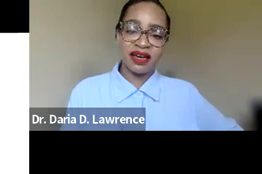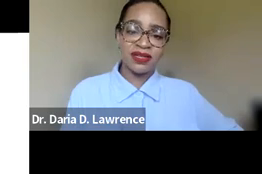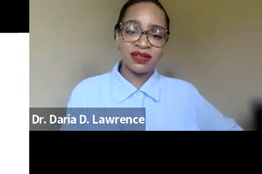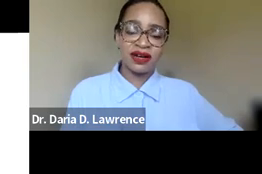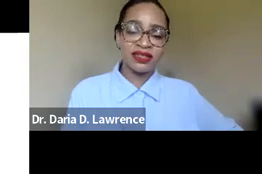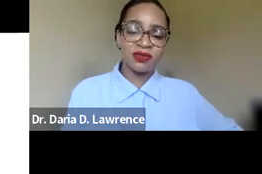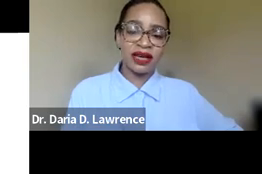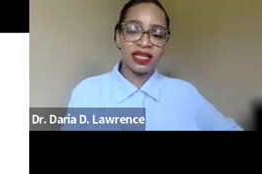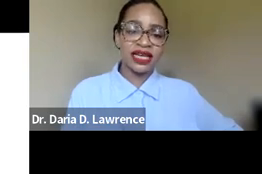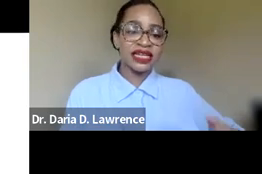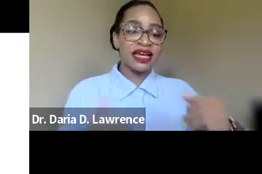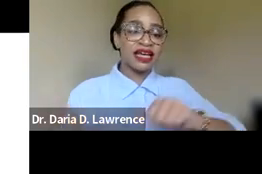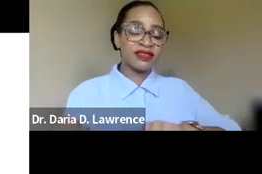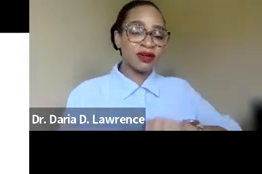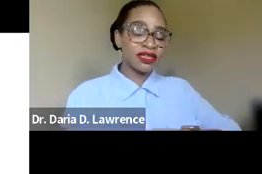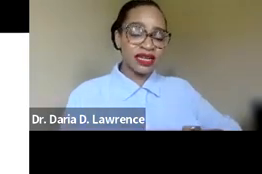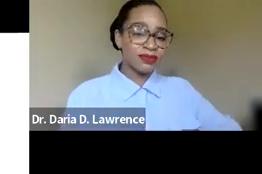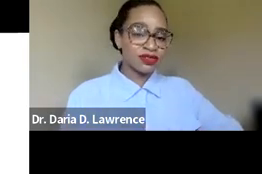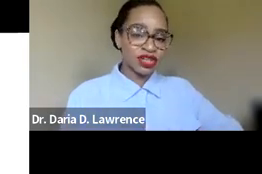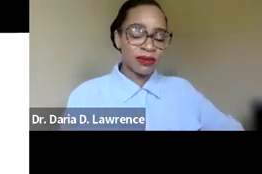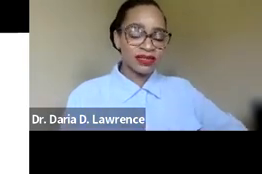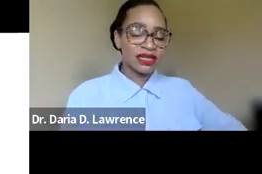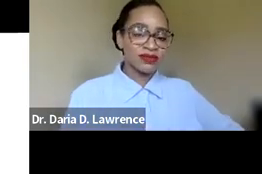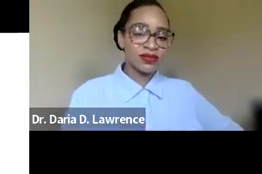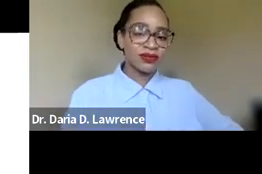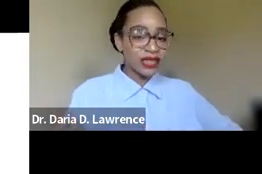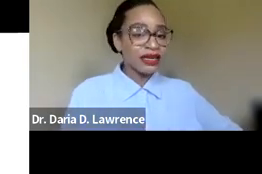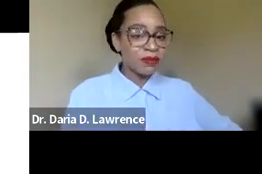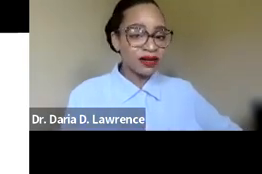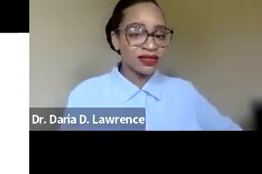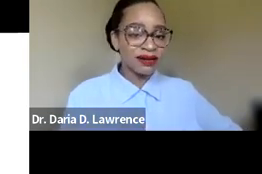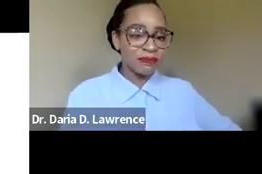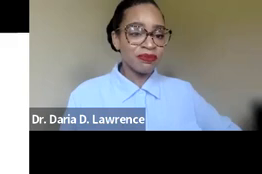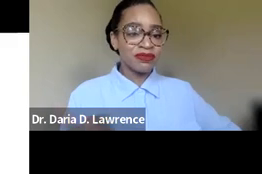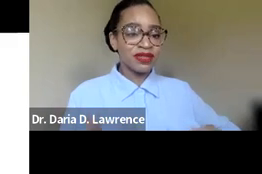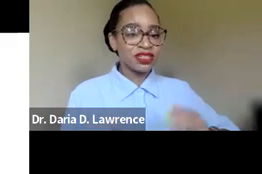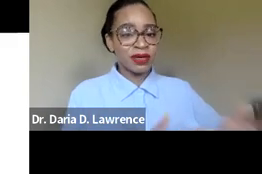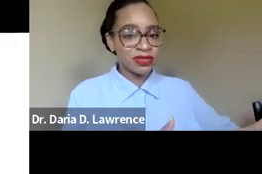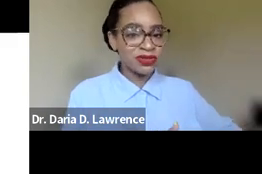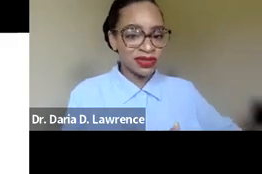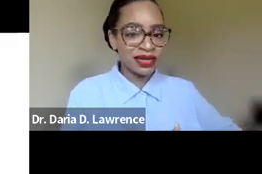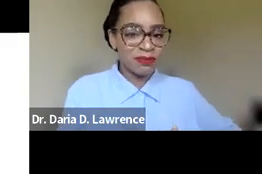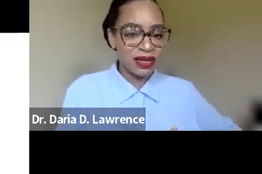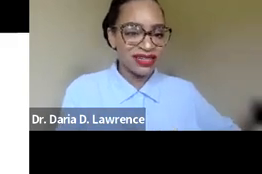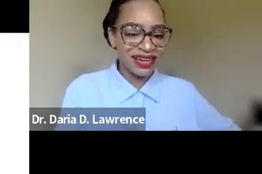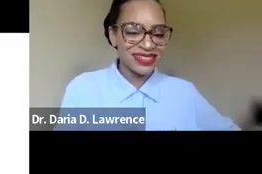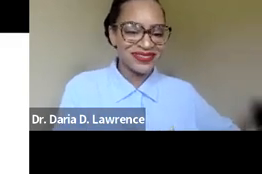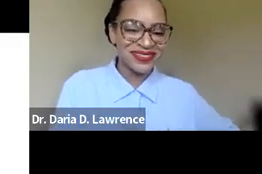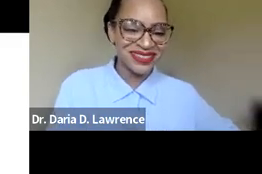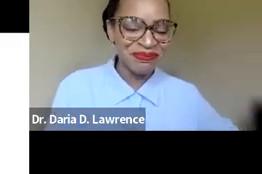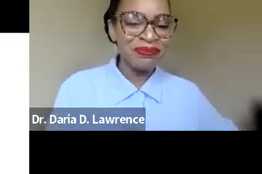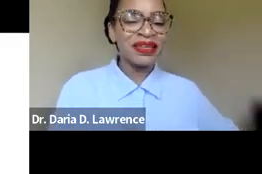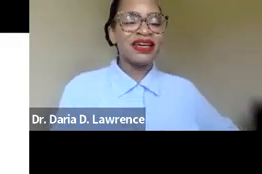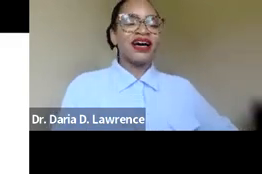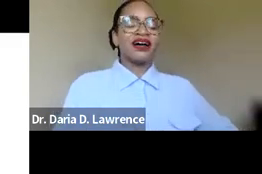being on time to their high school math class, if they're on time to their job outside of school, they can be on time. They just might be choosing not to be in high